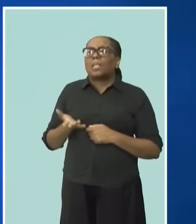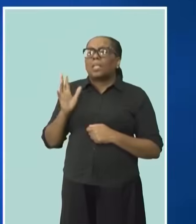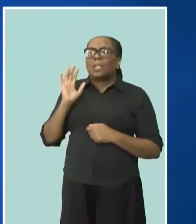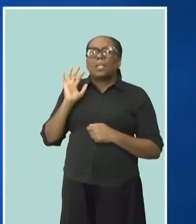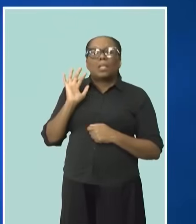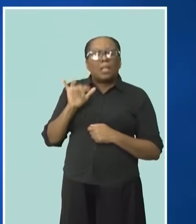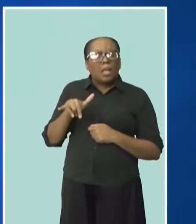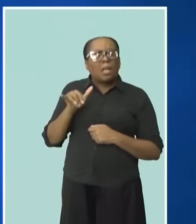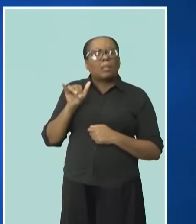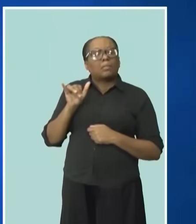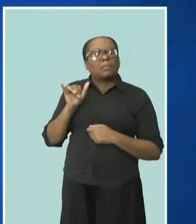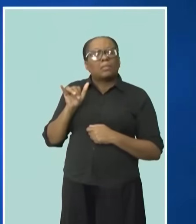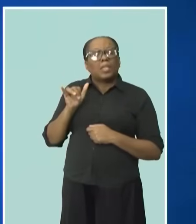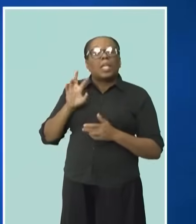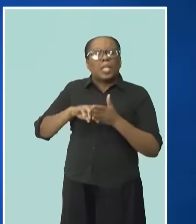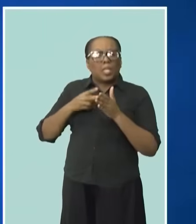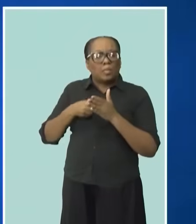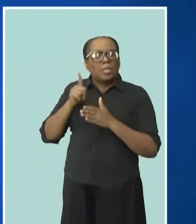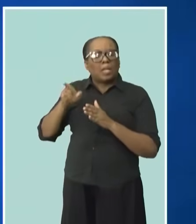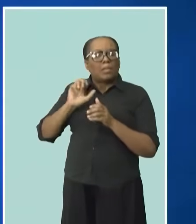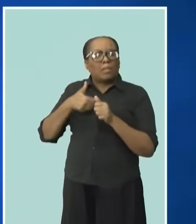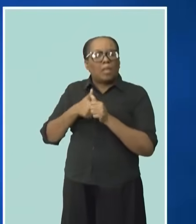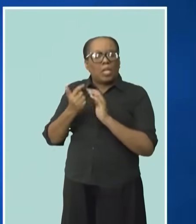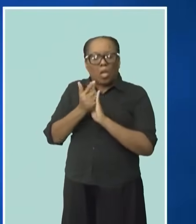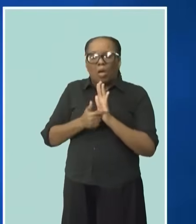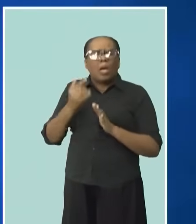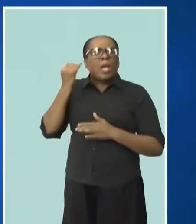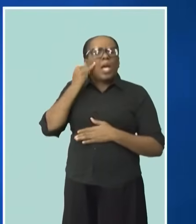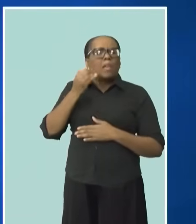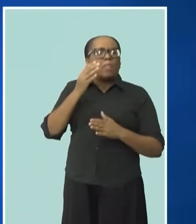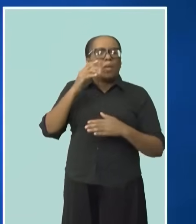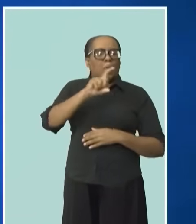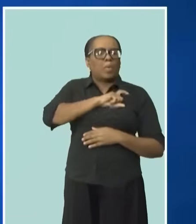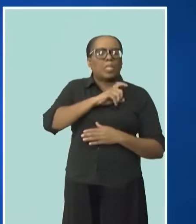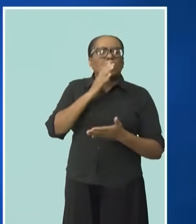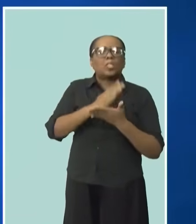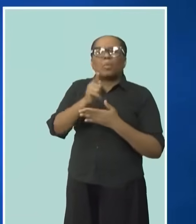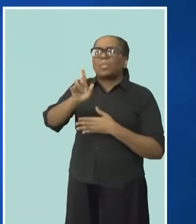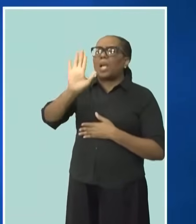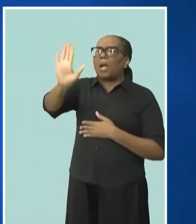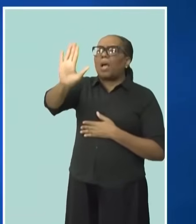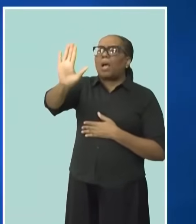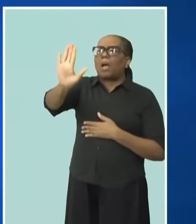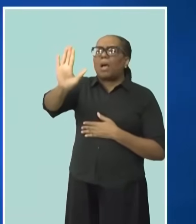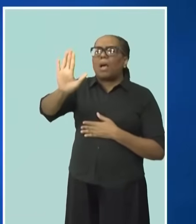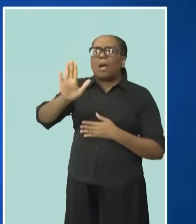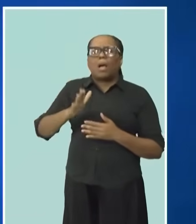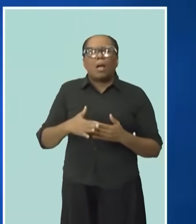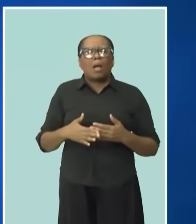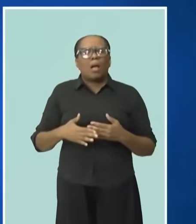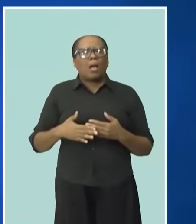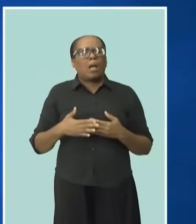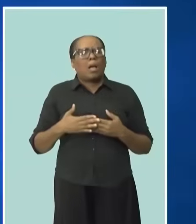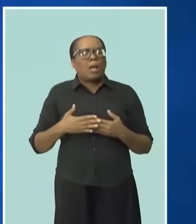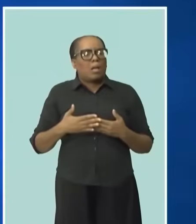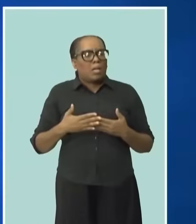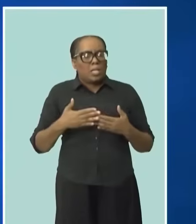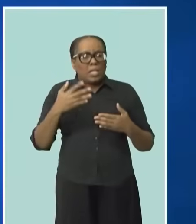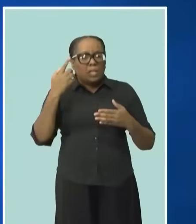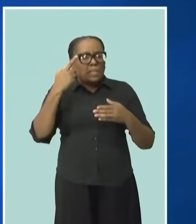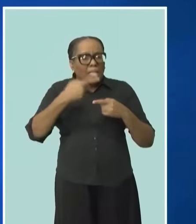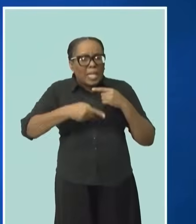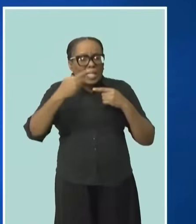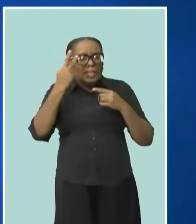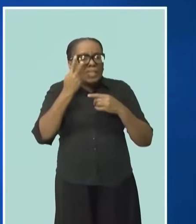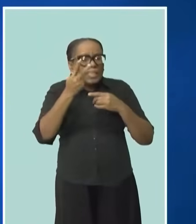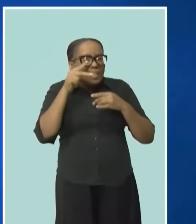stops a vehicle, if a police comes to the vehicle, I personally feel that the police should see what is coming to he or she. If